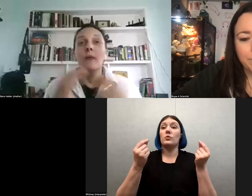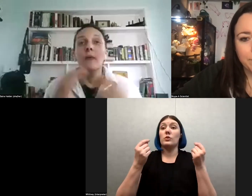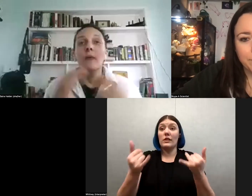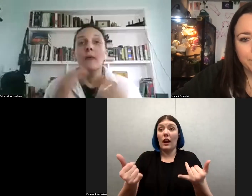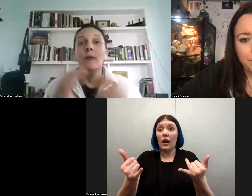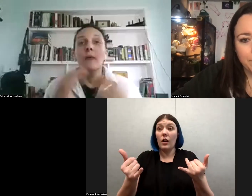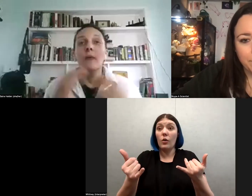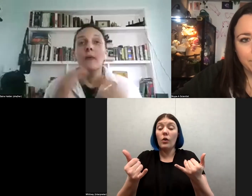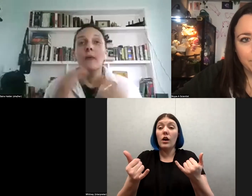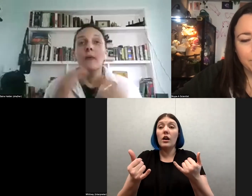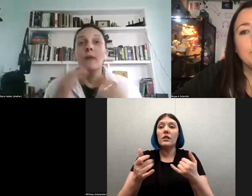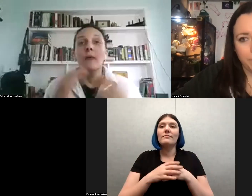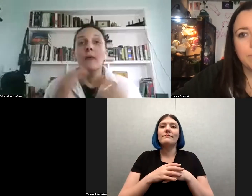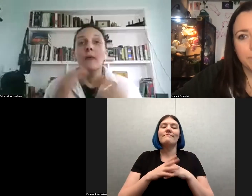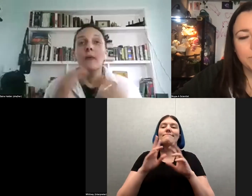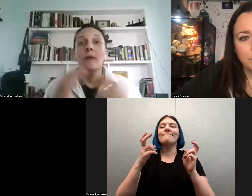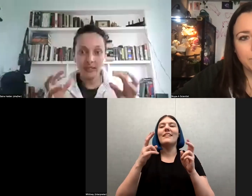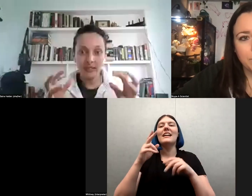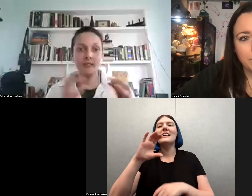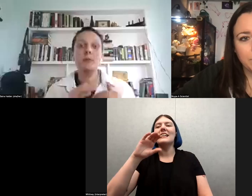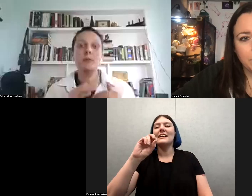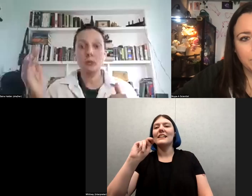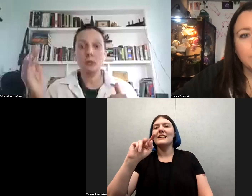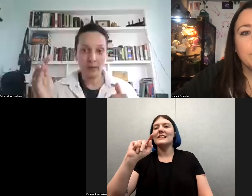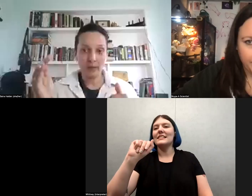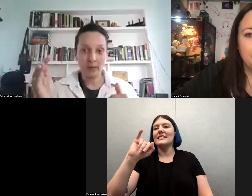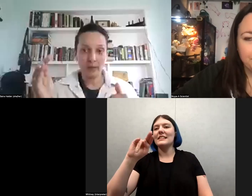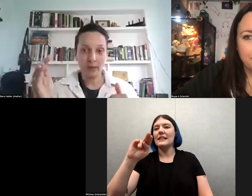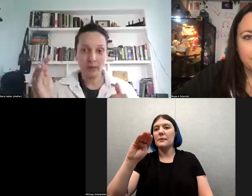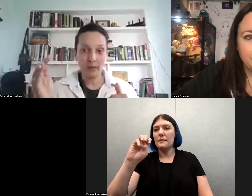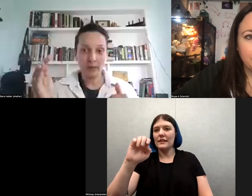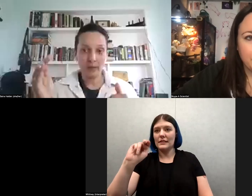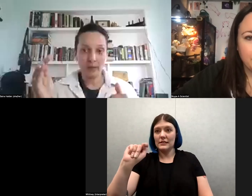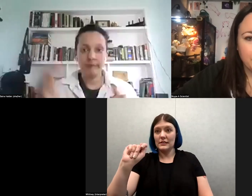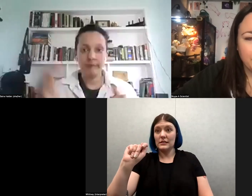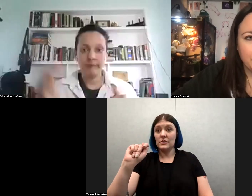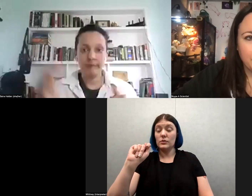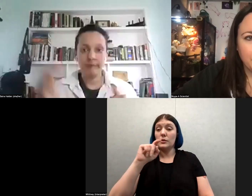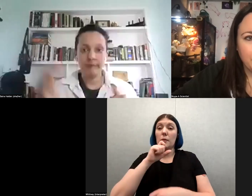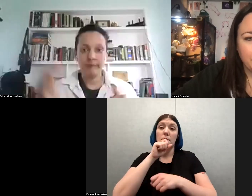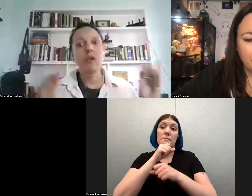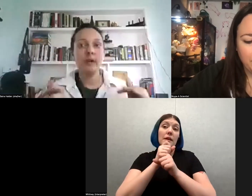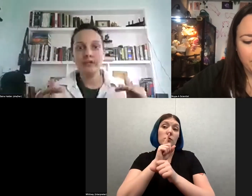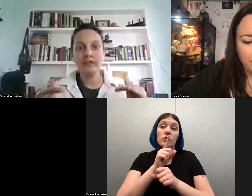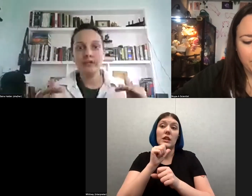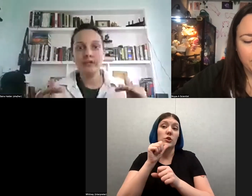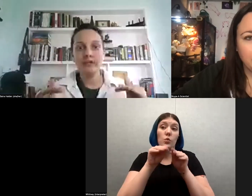is containment. So let's make sure that these invasive species don't spread. They're here, we're going to have to